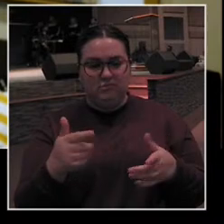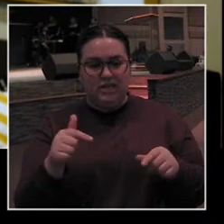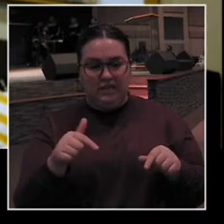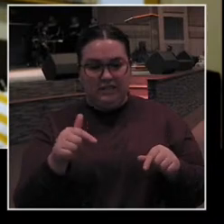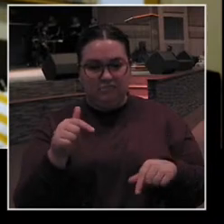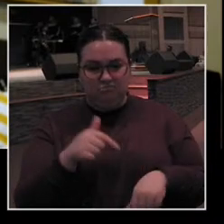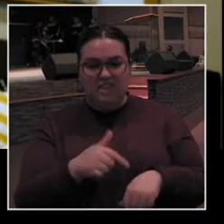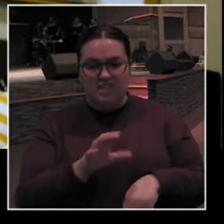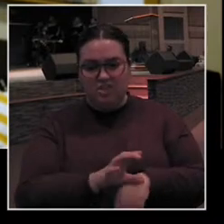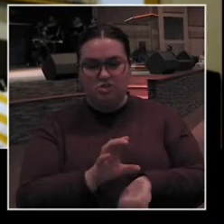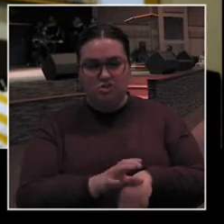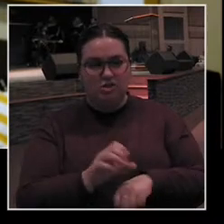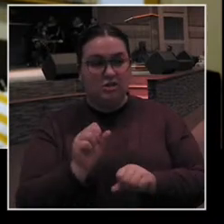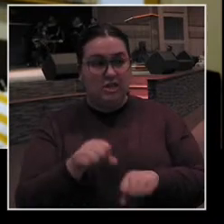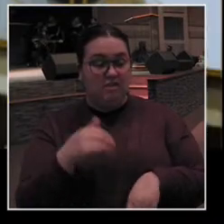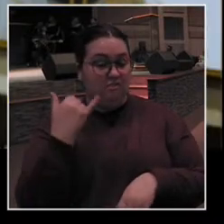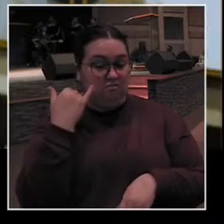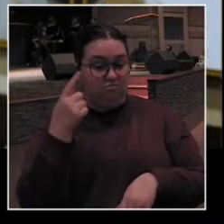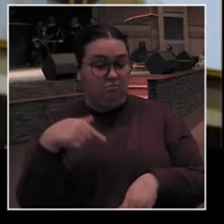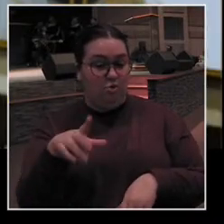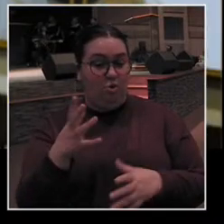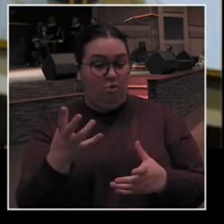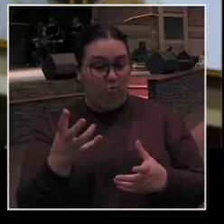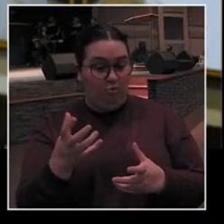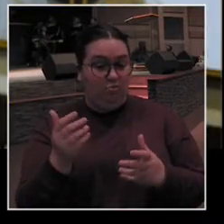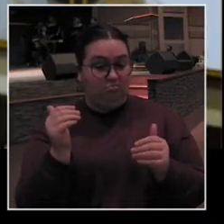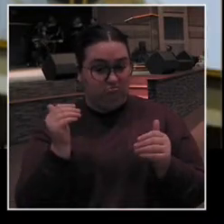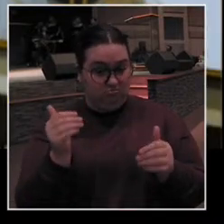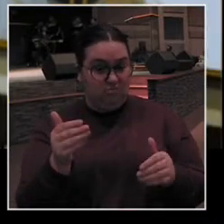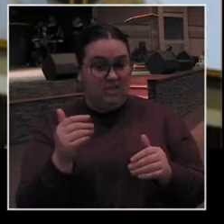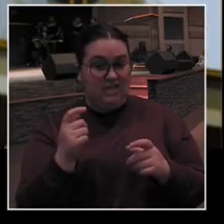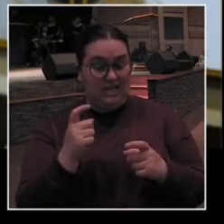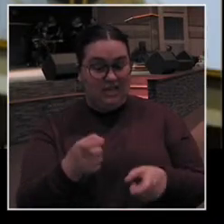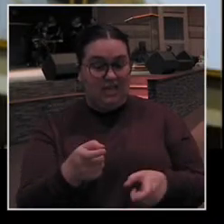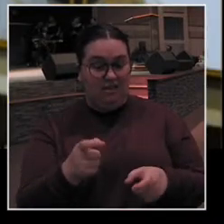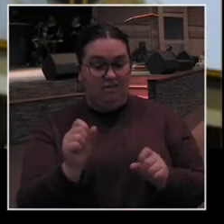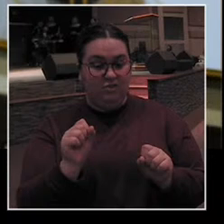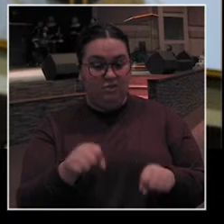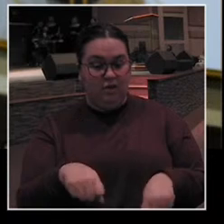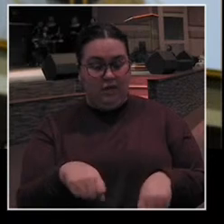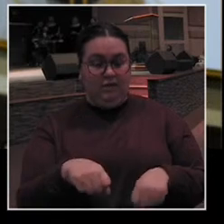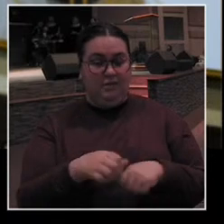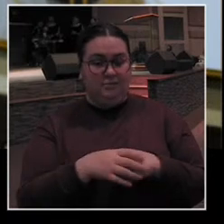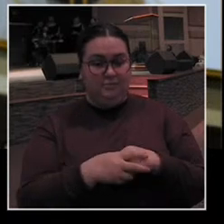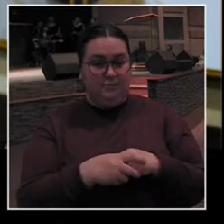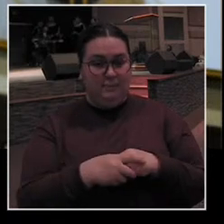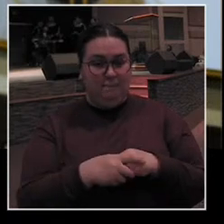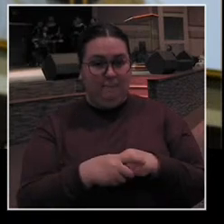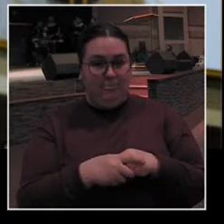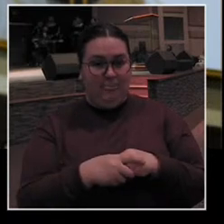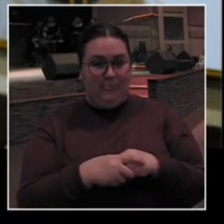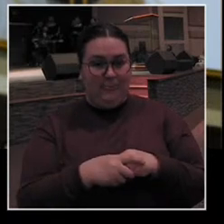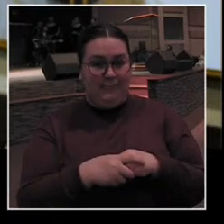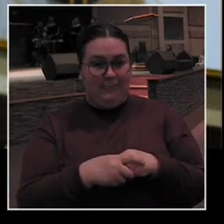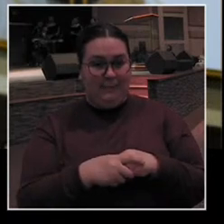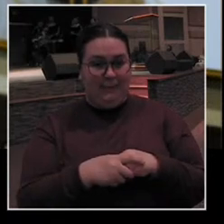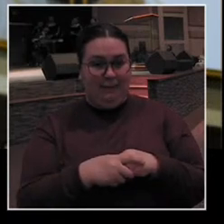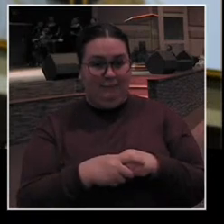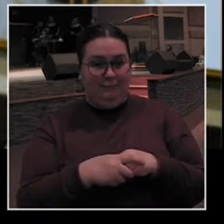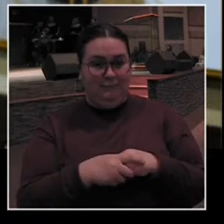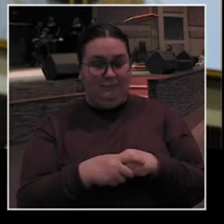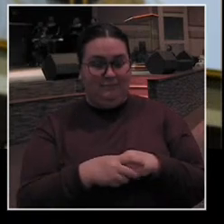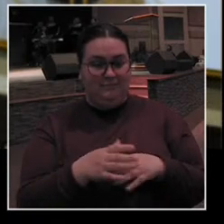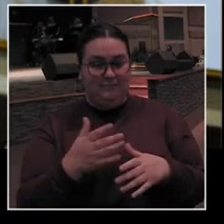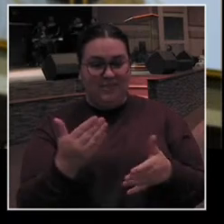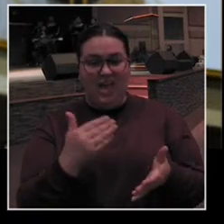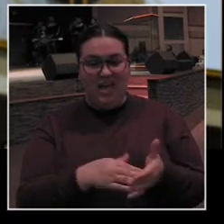give, you can do so in one of three ways: by using the Church Center app, or online at come, or you can give